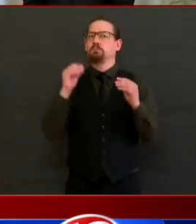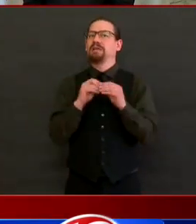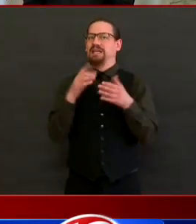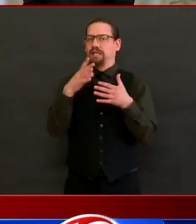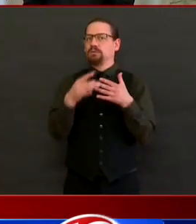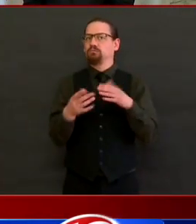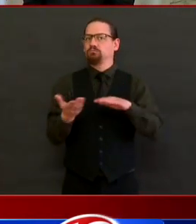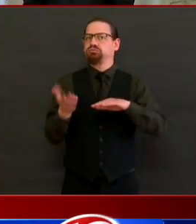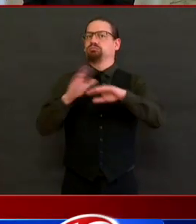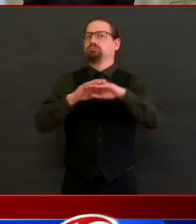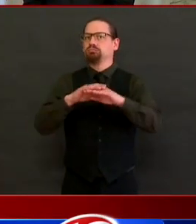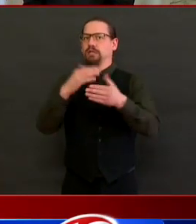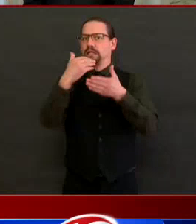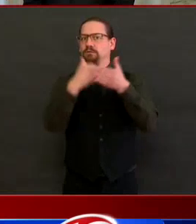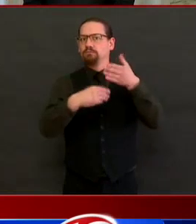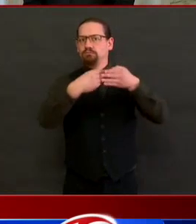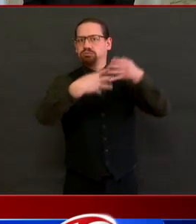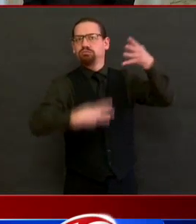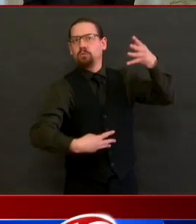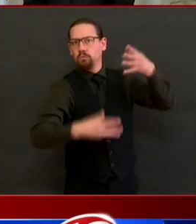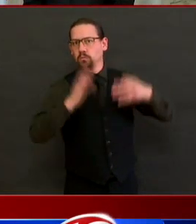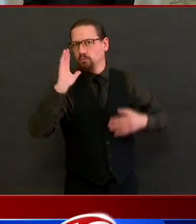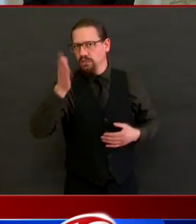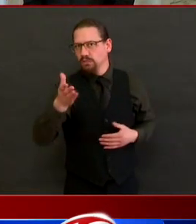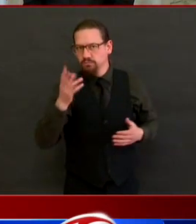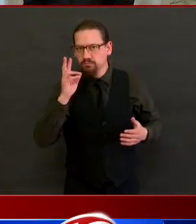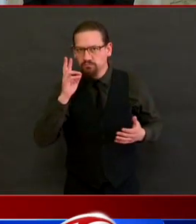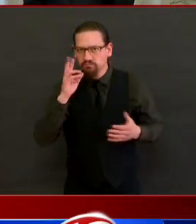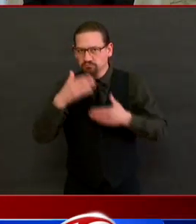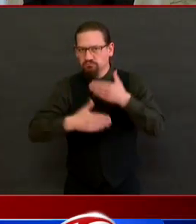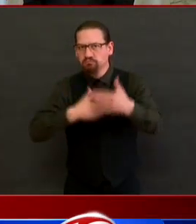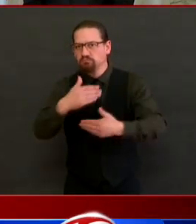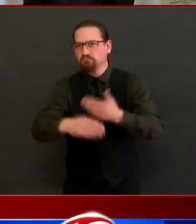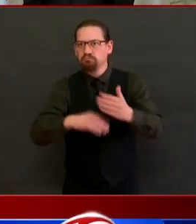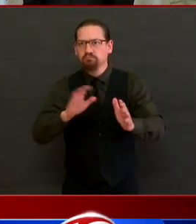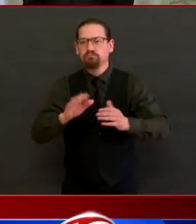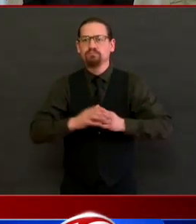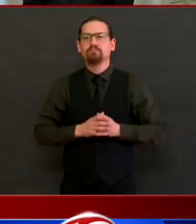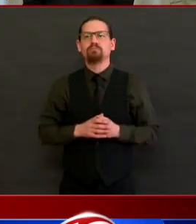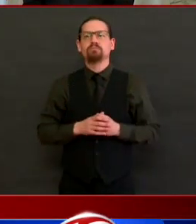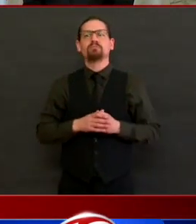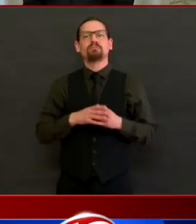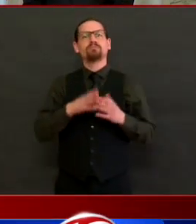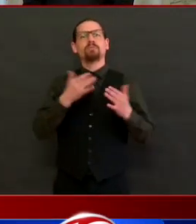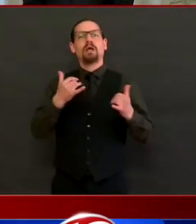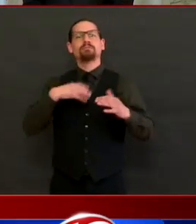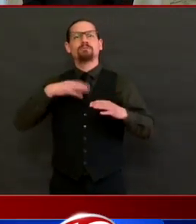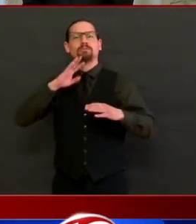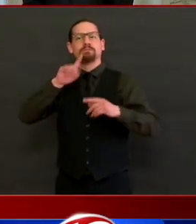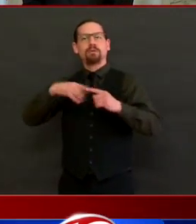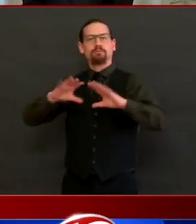Speaking of frontline healthcare workers, I would like to take a second.